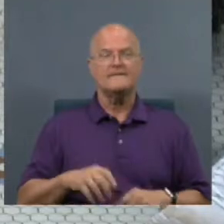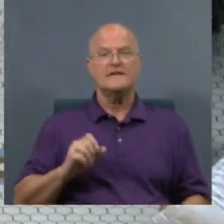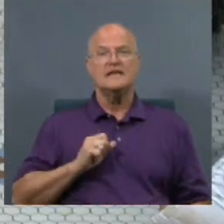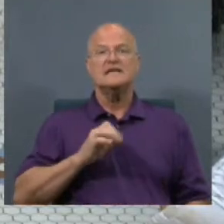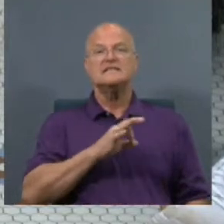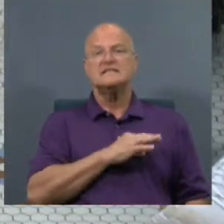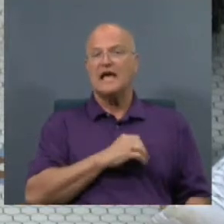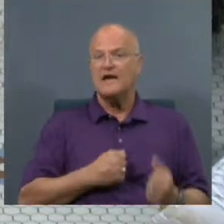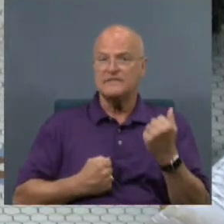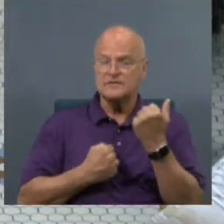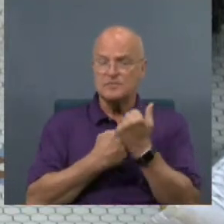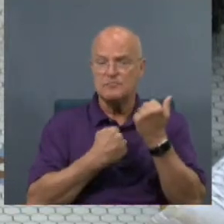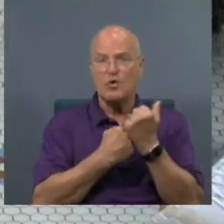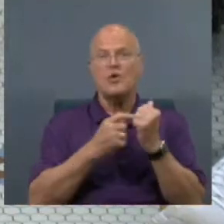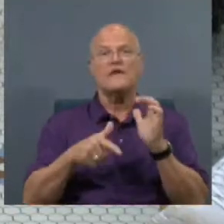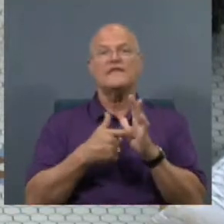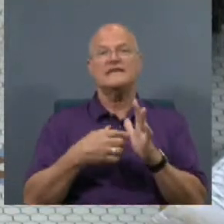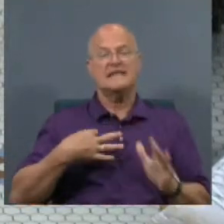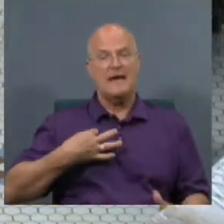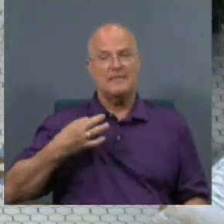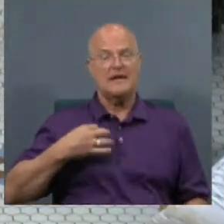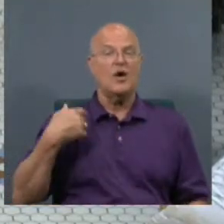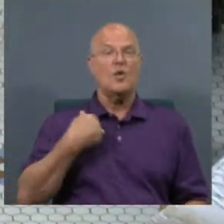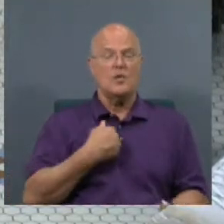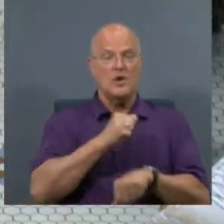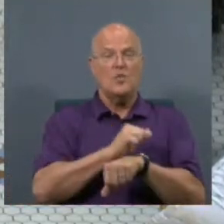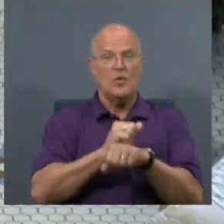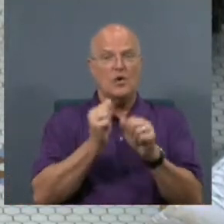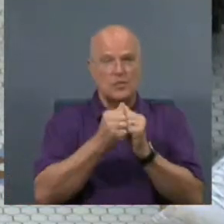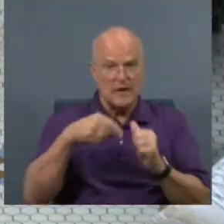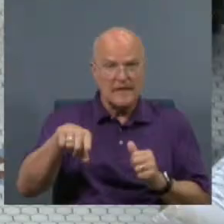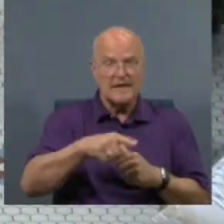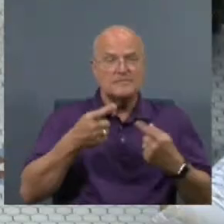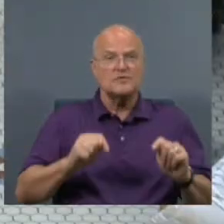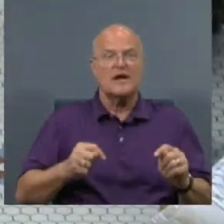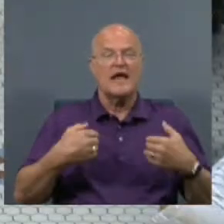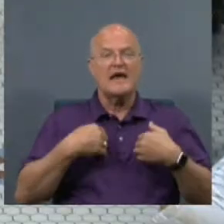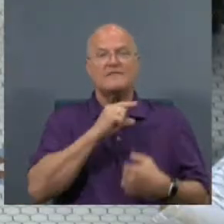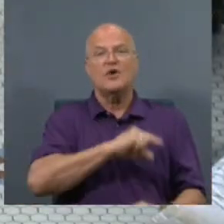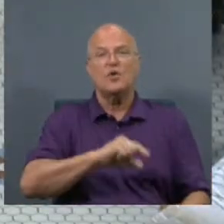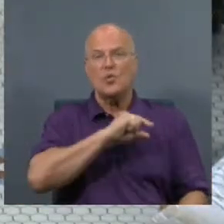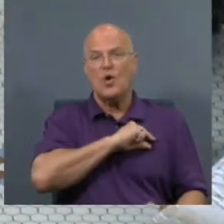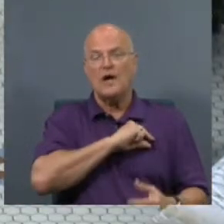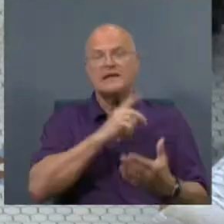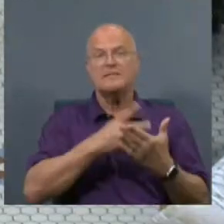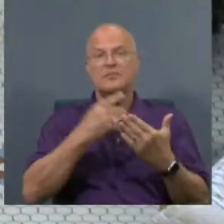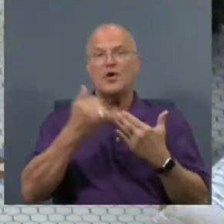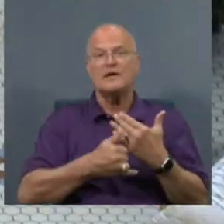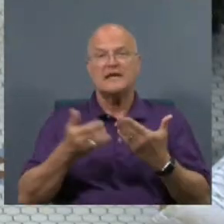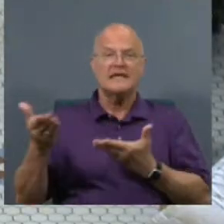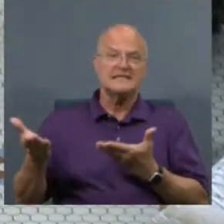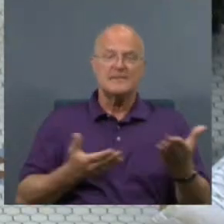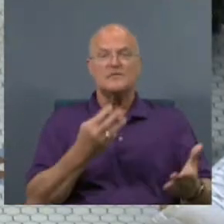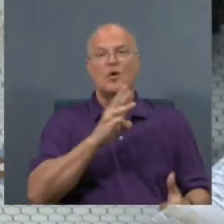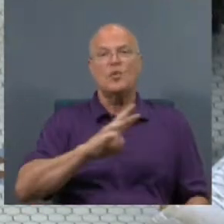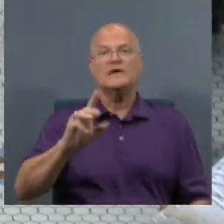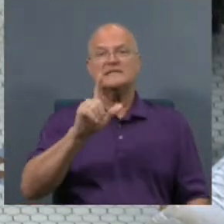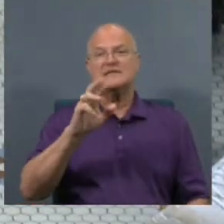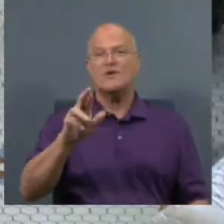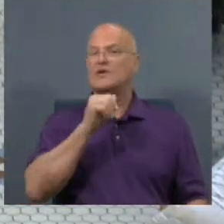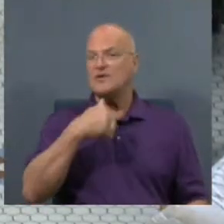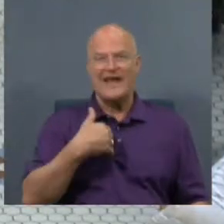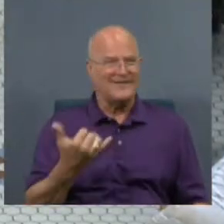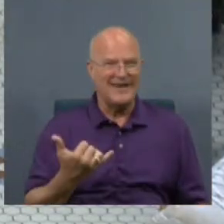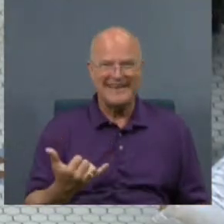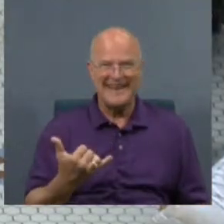Staff is supportive of this application. We worked with them to try bringing a quality project and bring something to West Little Rock that we don't have right